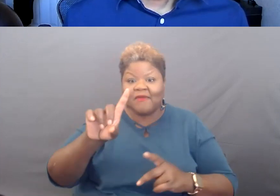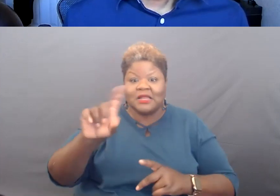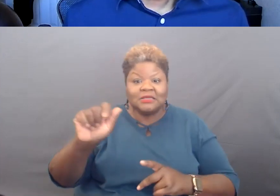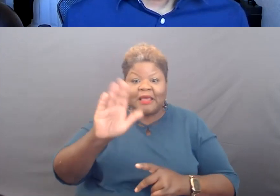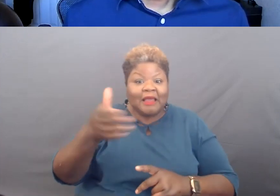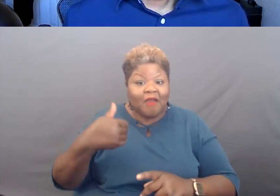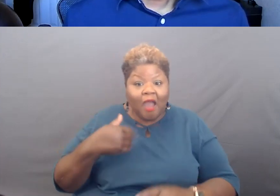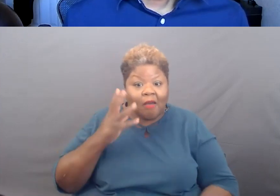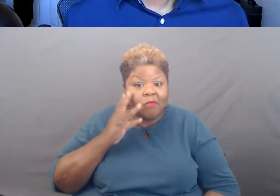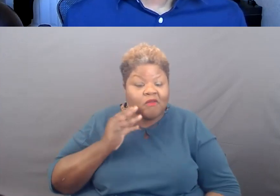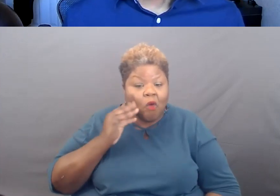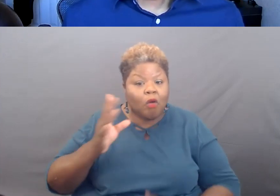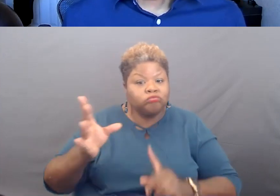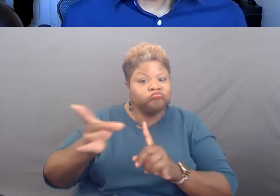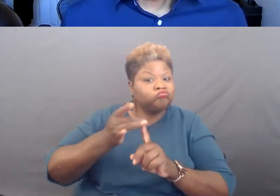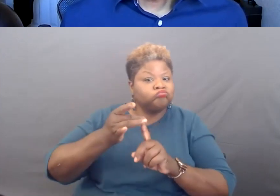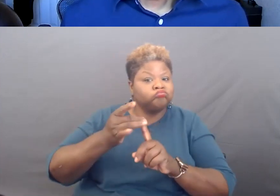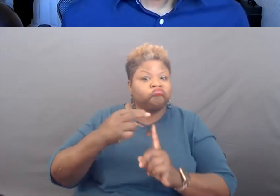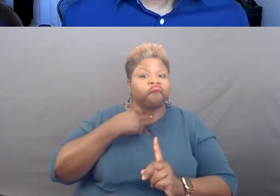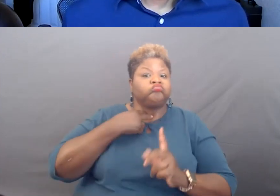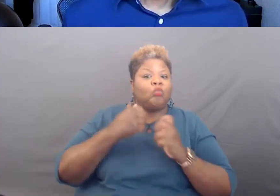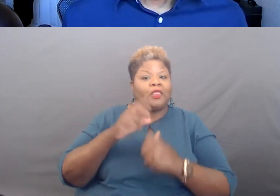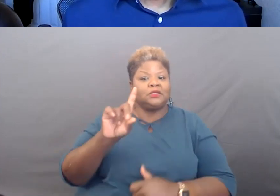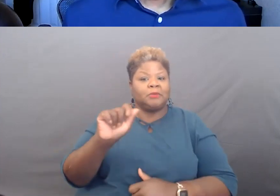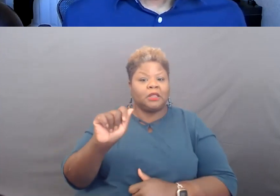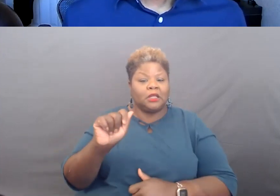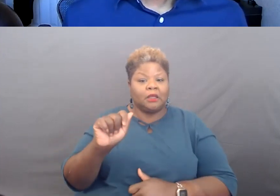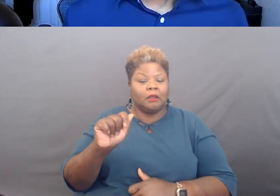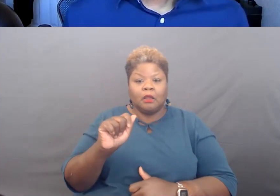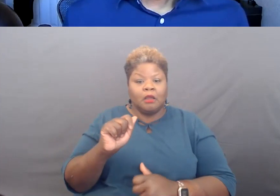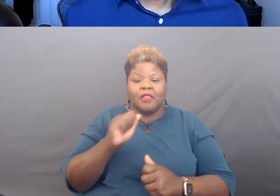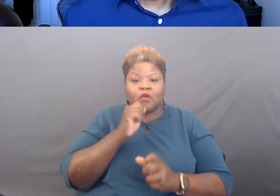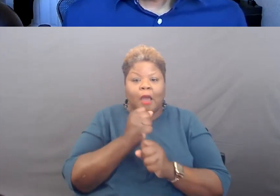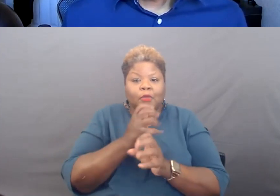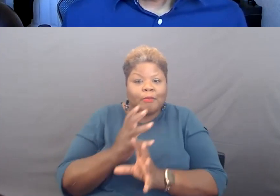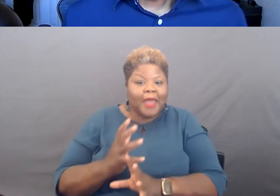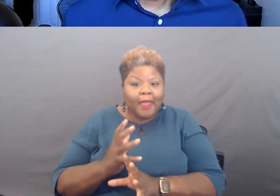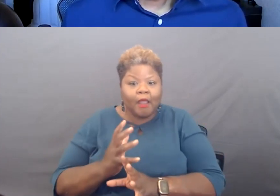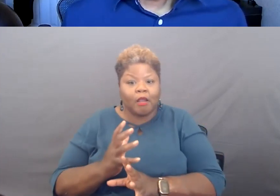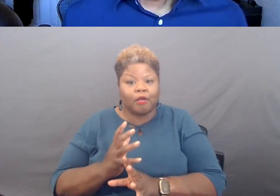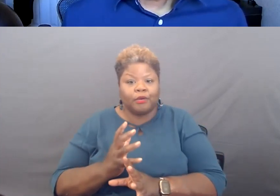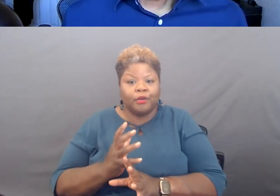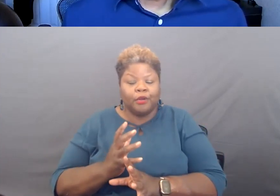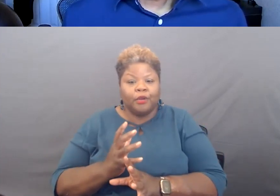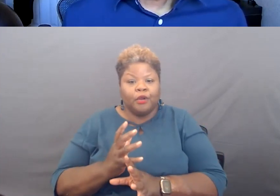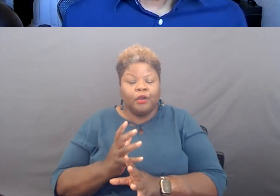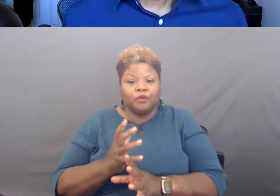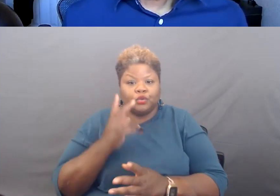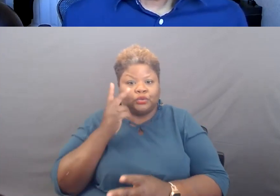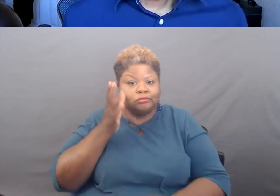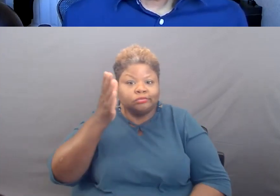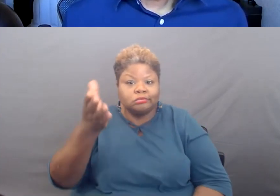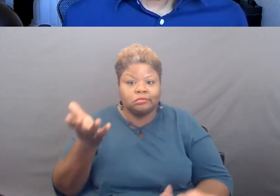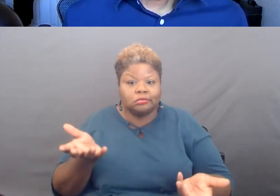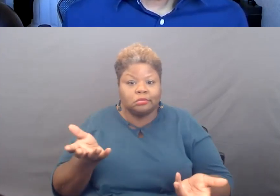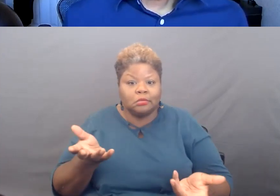before. The systems they're not prepared to interact with the systems of support.